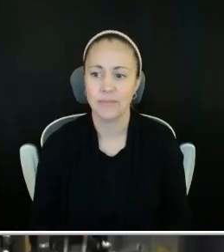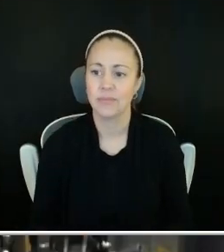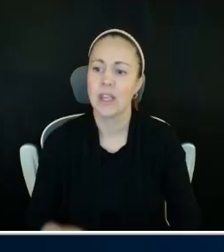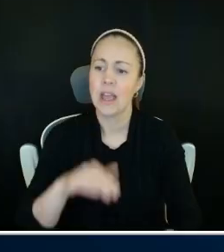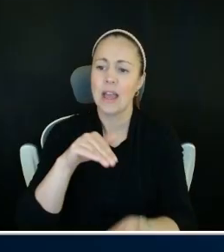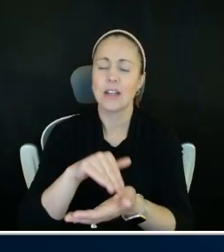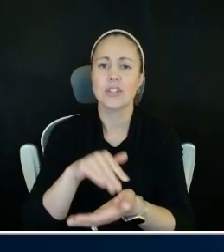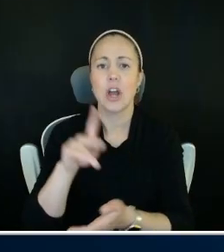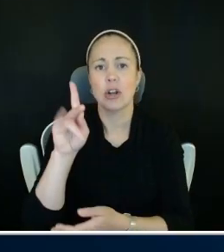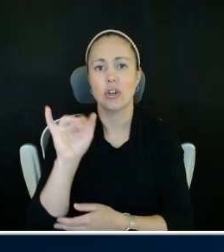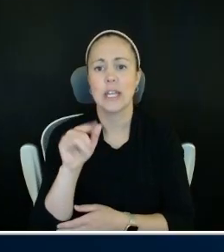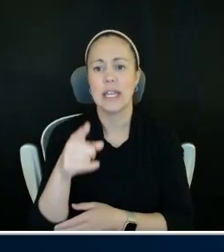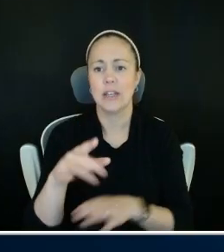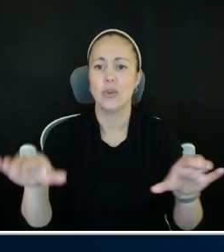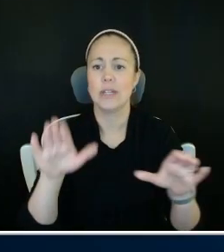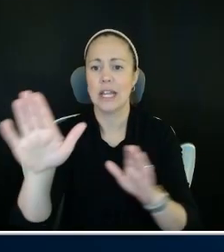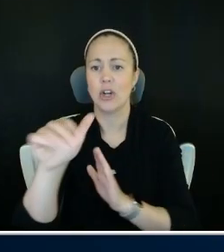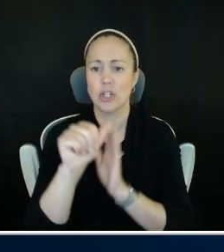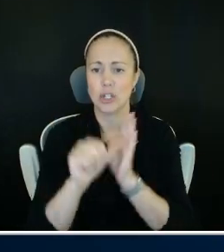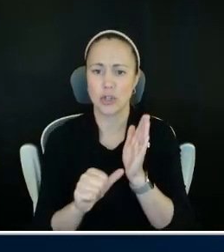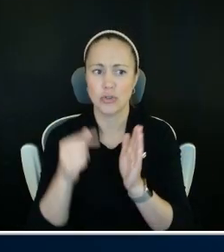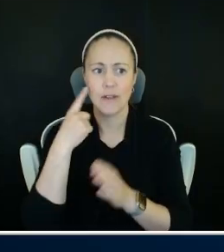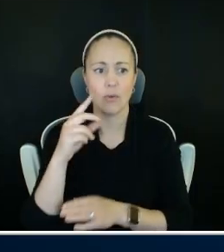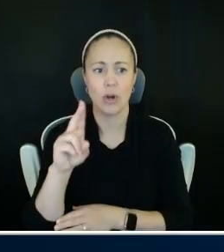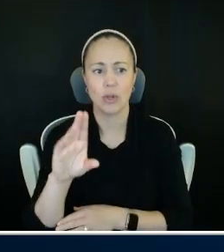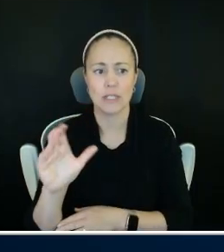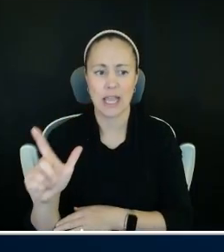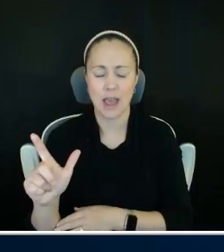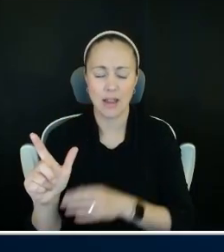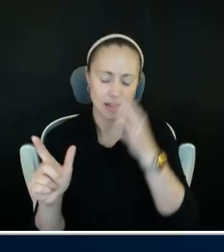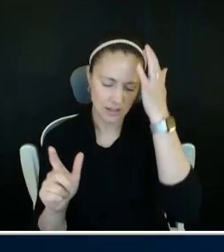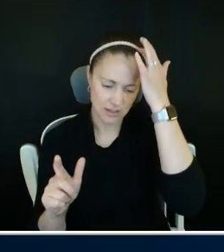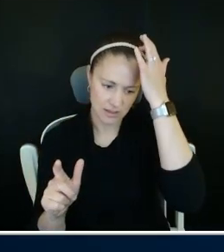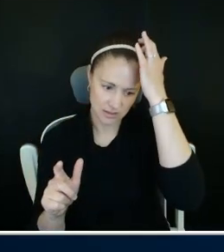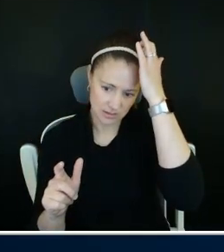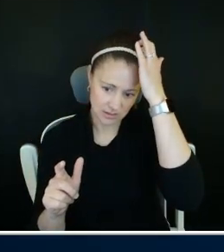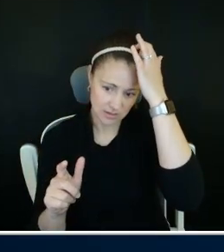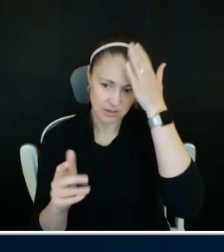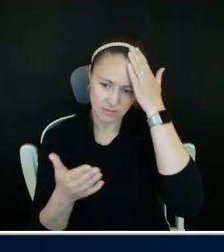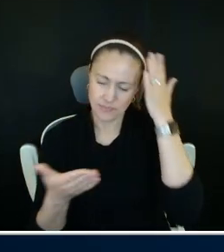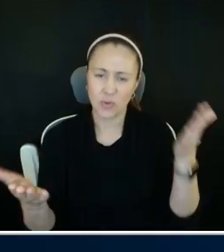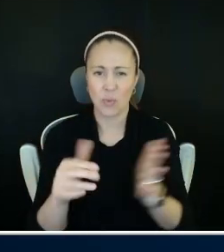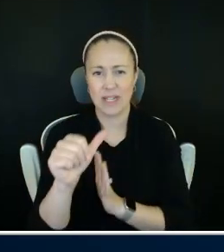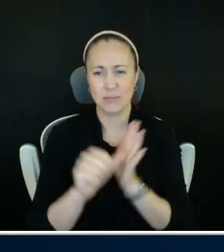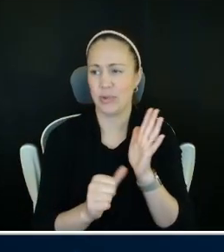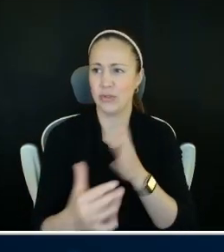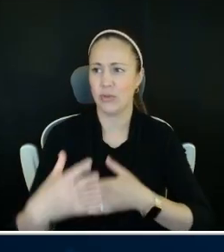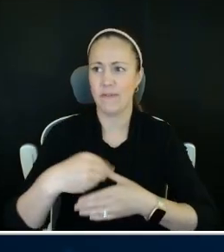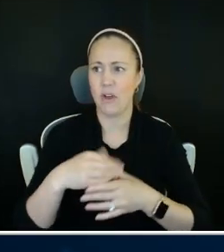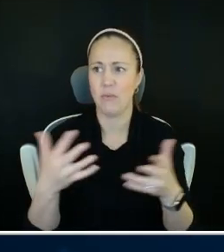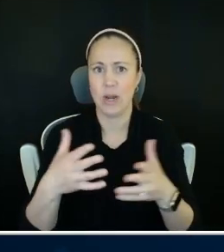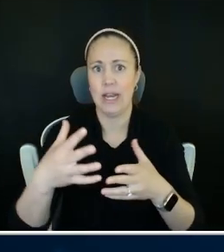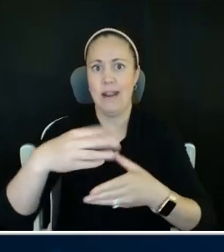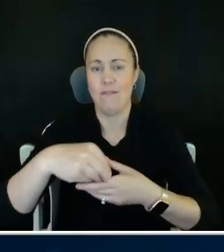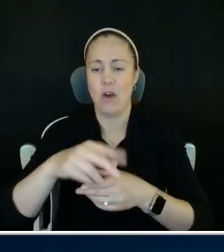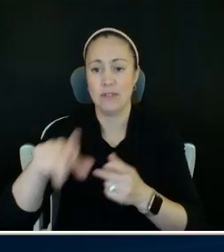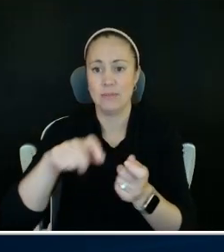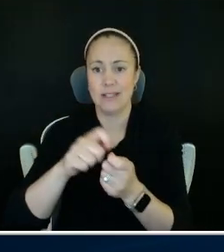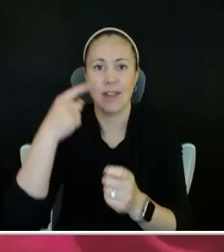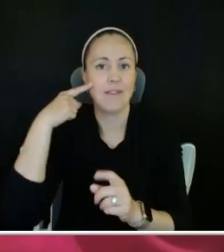UCL reconstruction surgery. What does that procedure involve? What did it involve specifically for Lael?